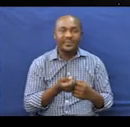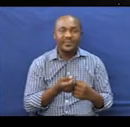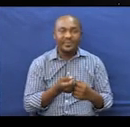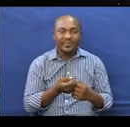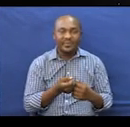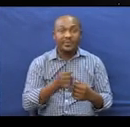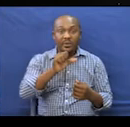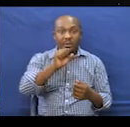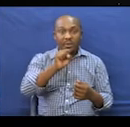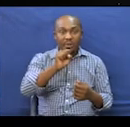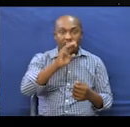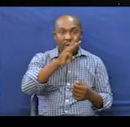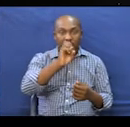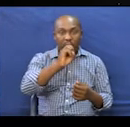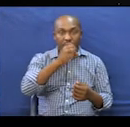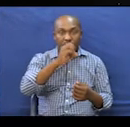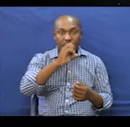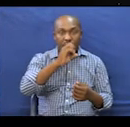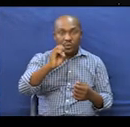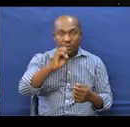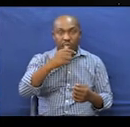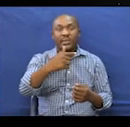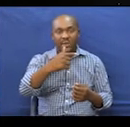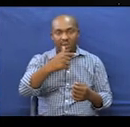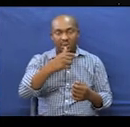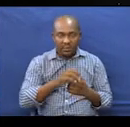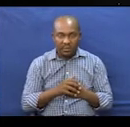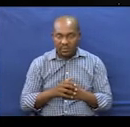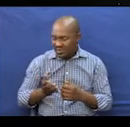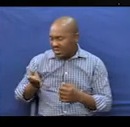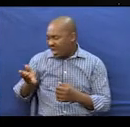others are not.